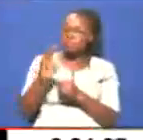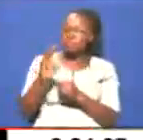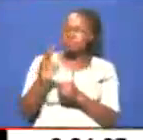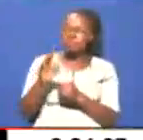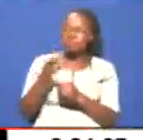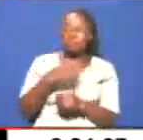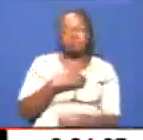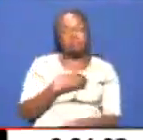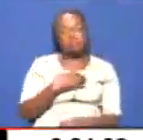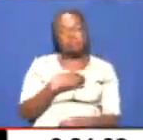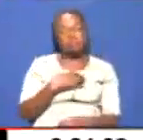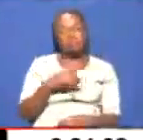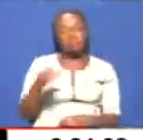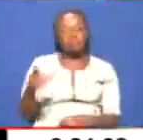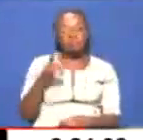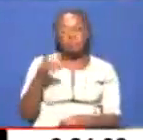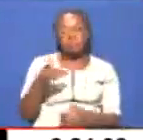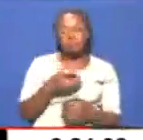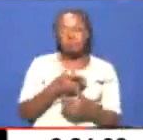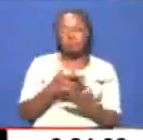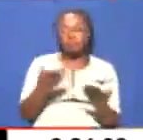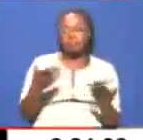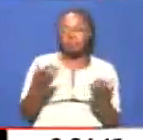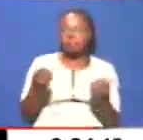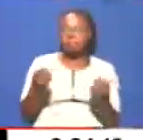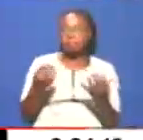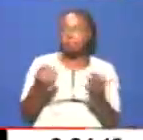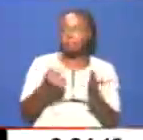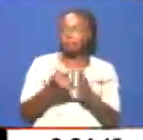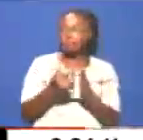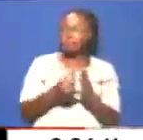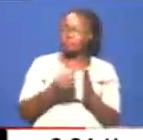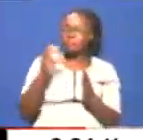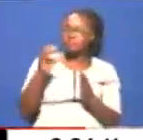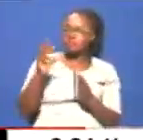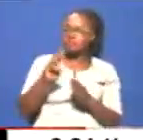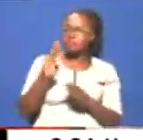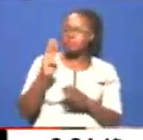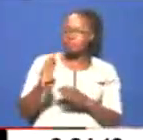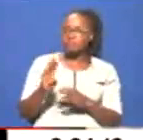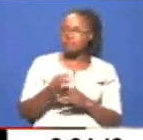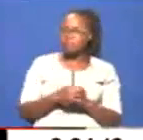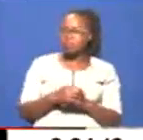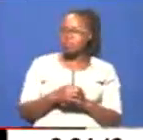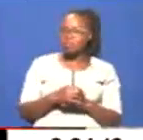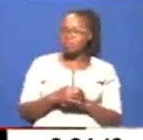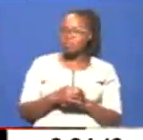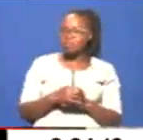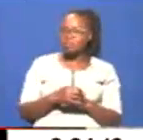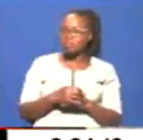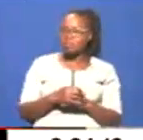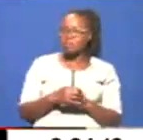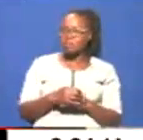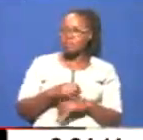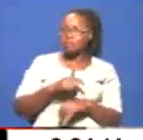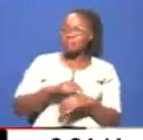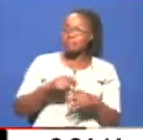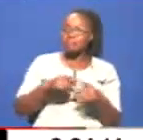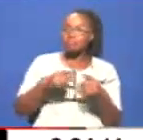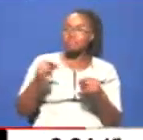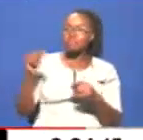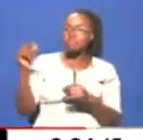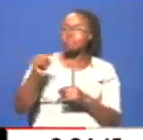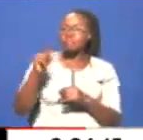and loans that has seen a number of them listed on CRBs. And time has come when we shall go to GPO